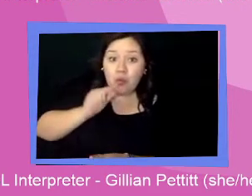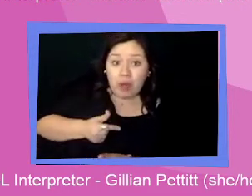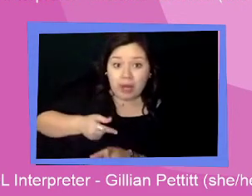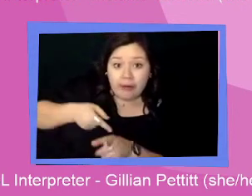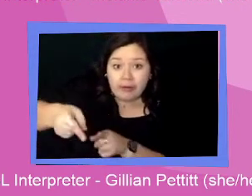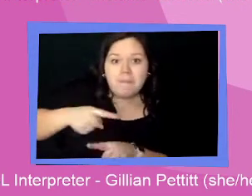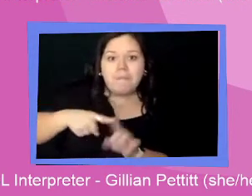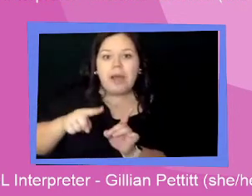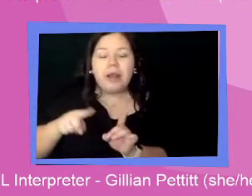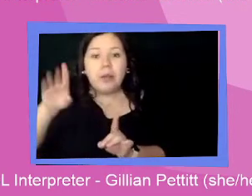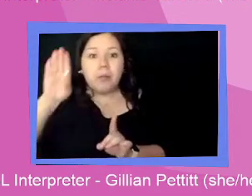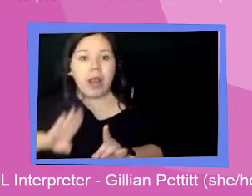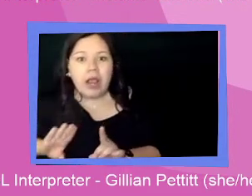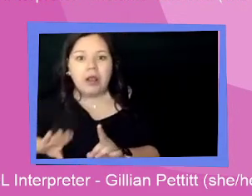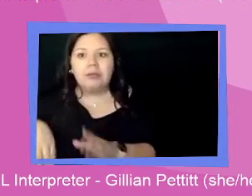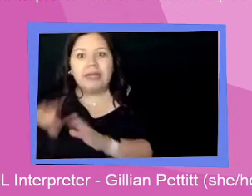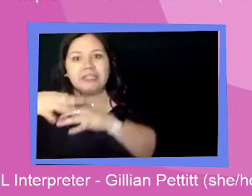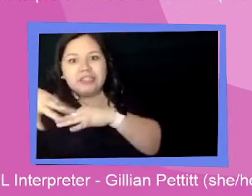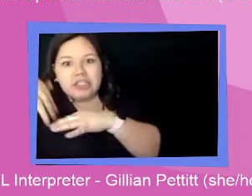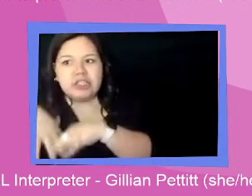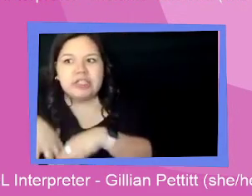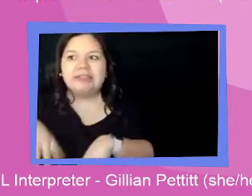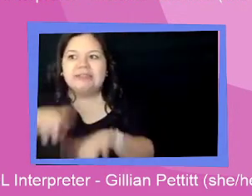there, some indigenous in there,